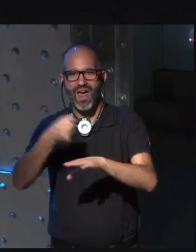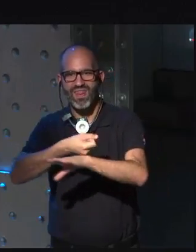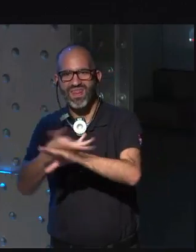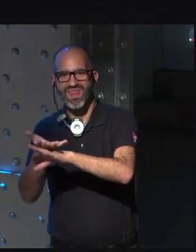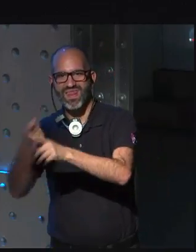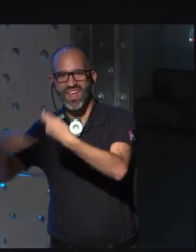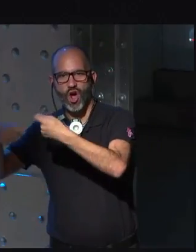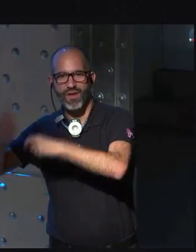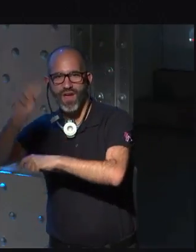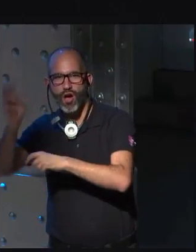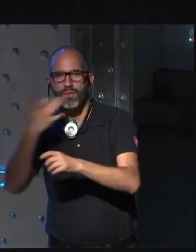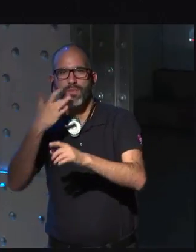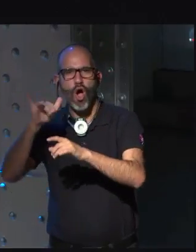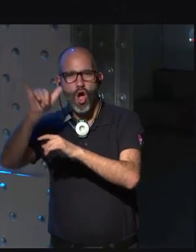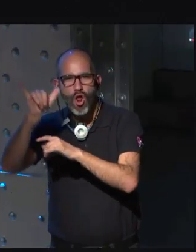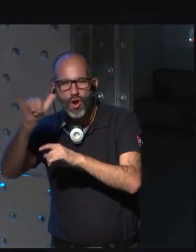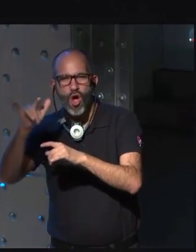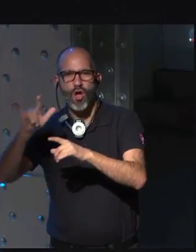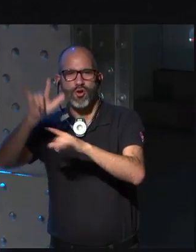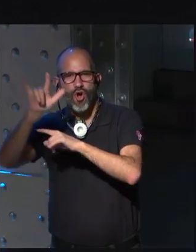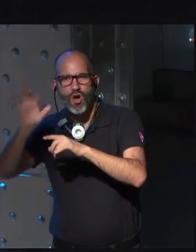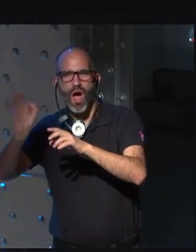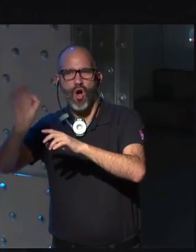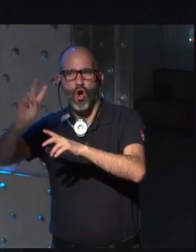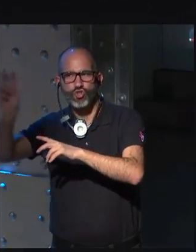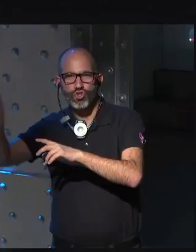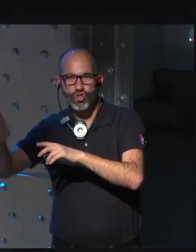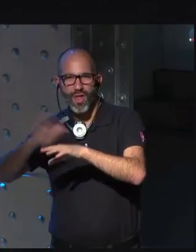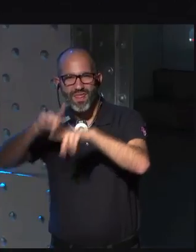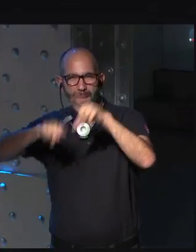it's assaulting your ears, and like, what is this? So, yeah.